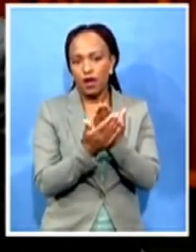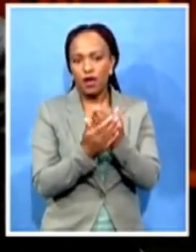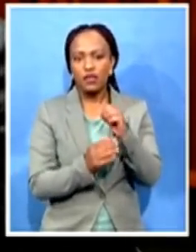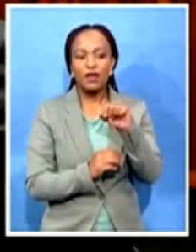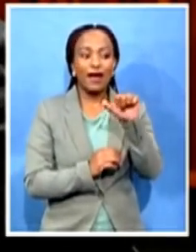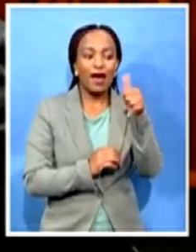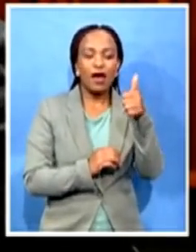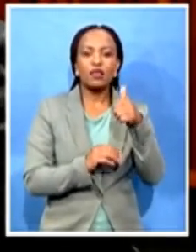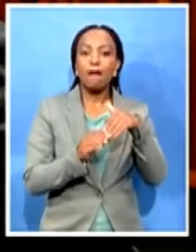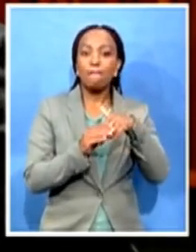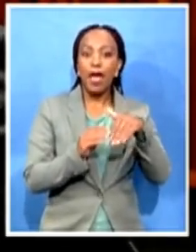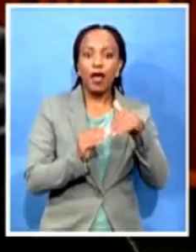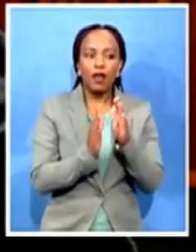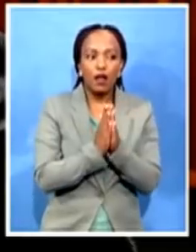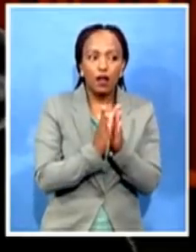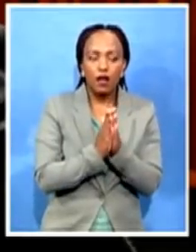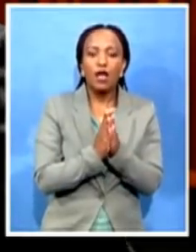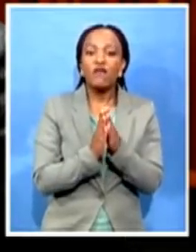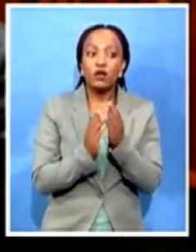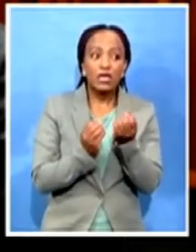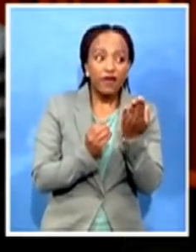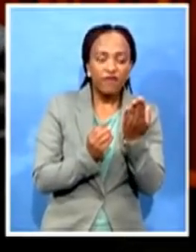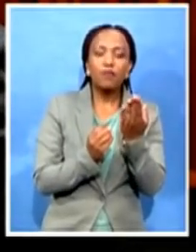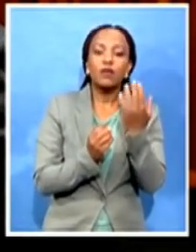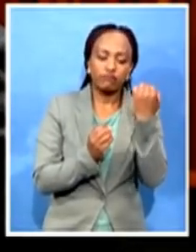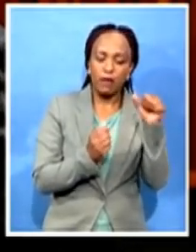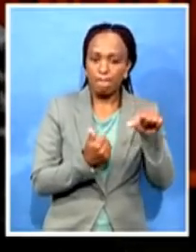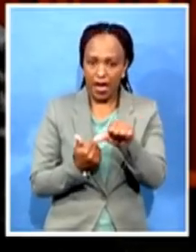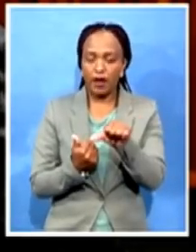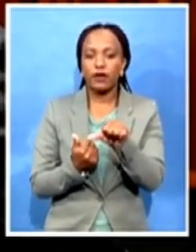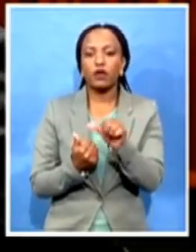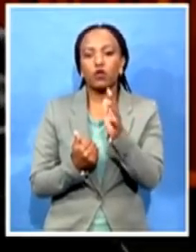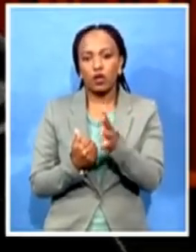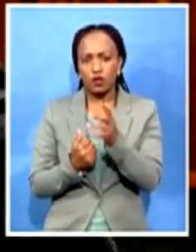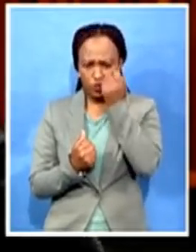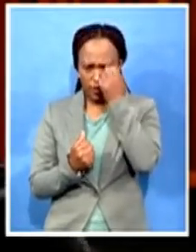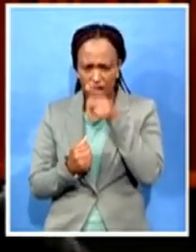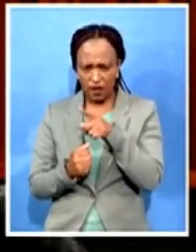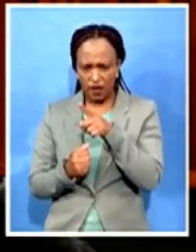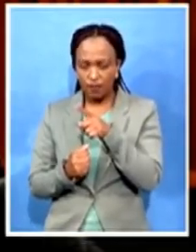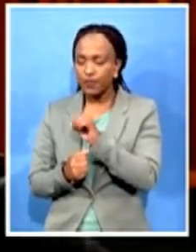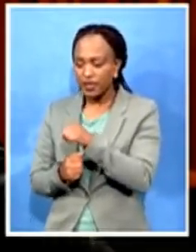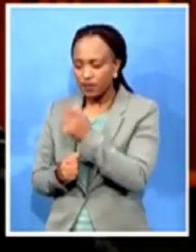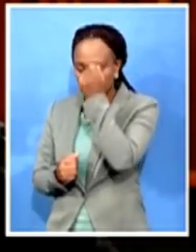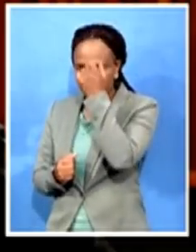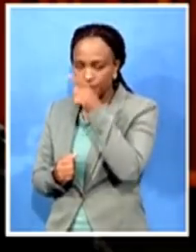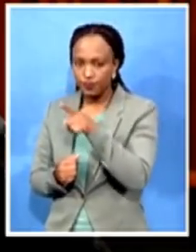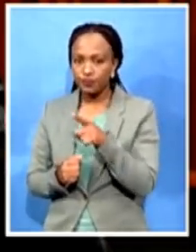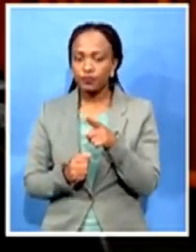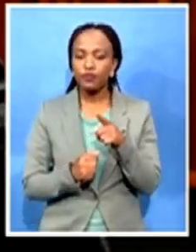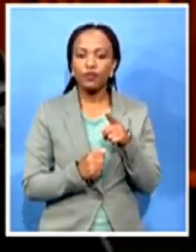to you. Do you understand that explanation? I do. Are there any previous convictions that you wish to disclose? There are none apart from